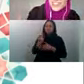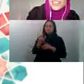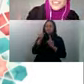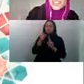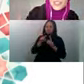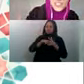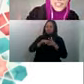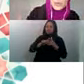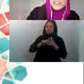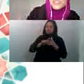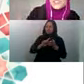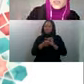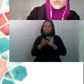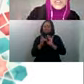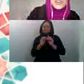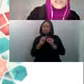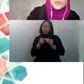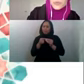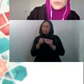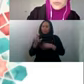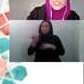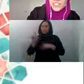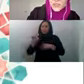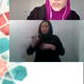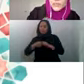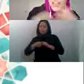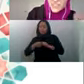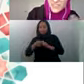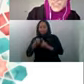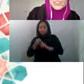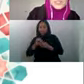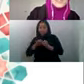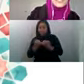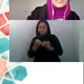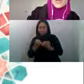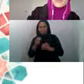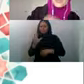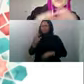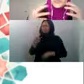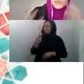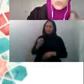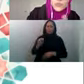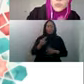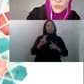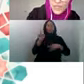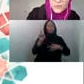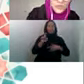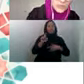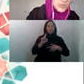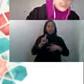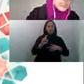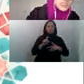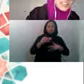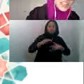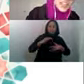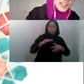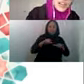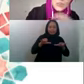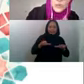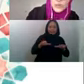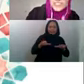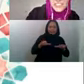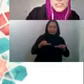to society. Instead, we wanted to show a narrative of Muslims being an incredible asset to the community, Muslims doing good worldwide, Muslims doing good